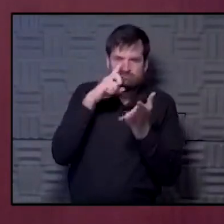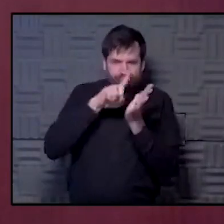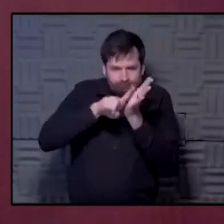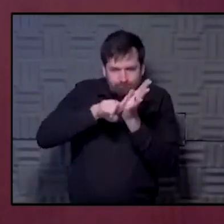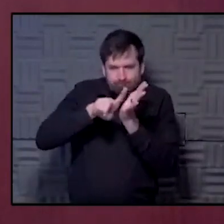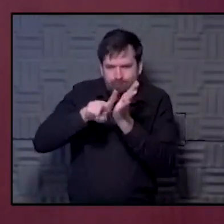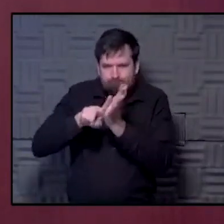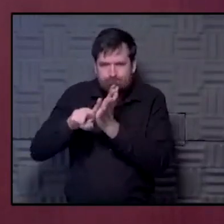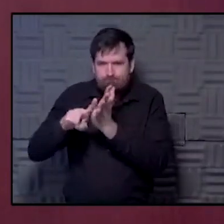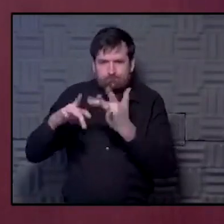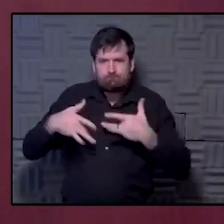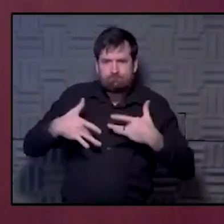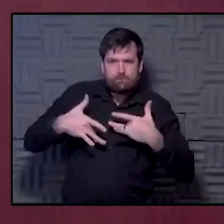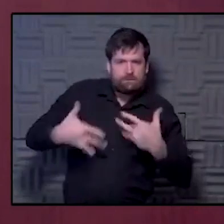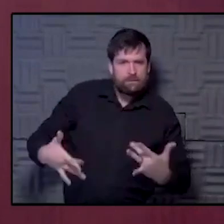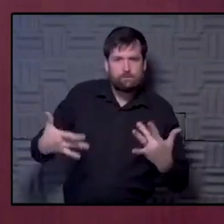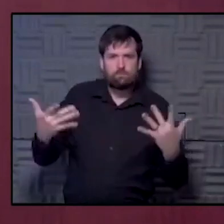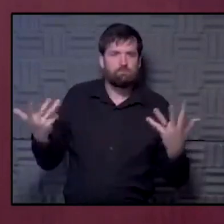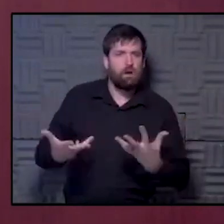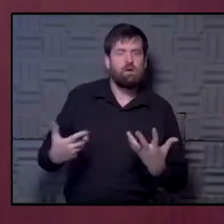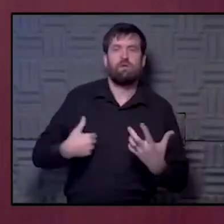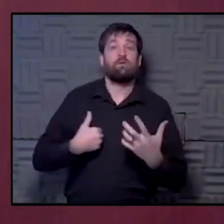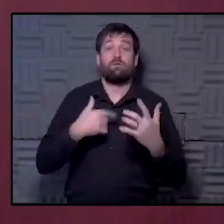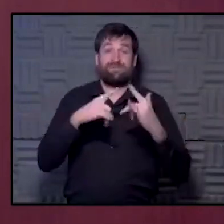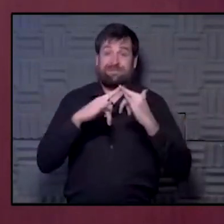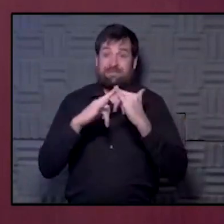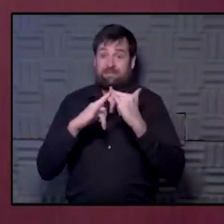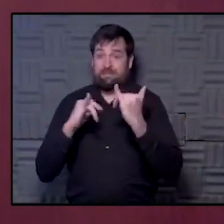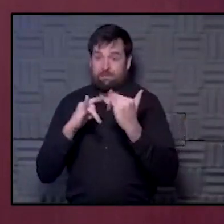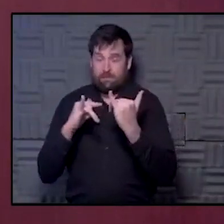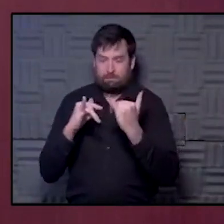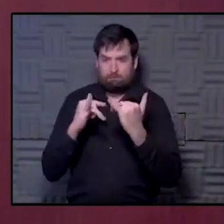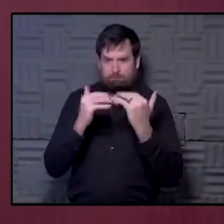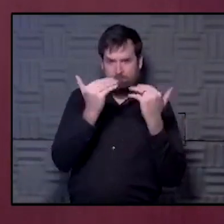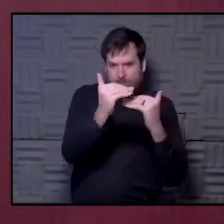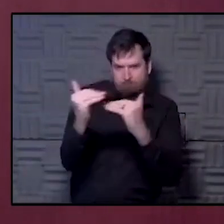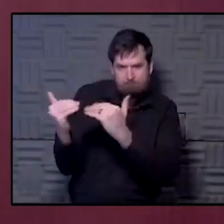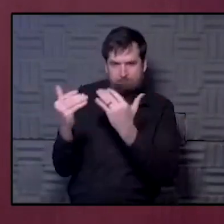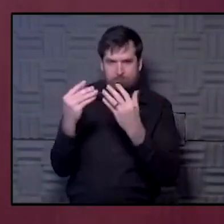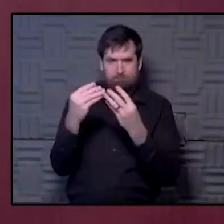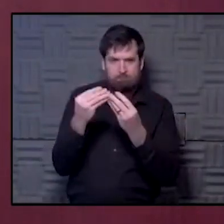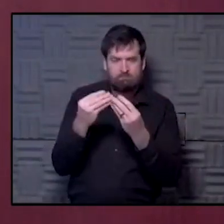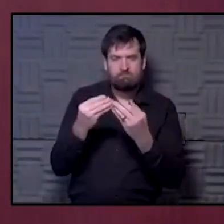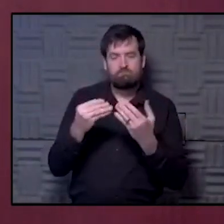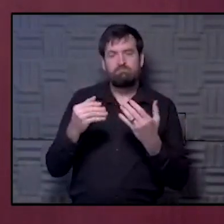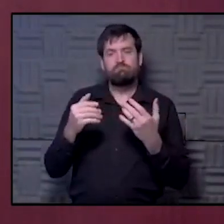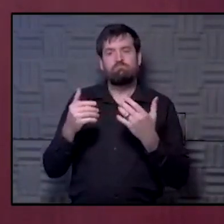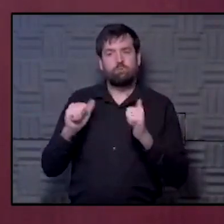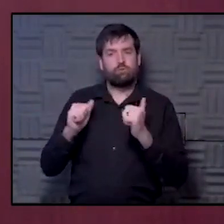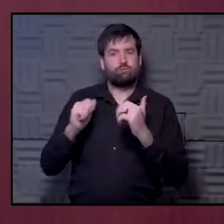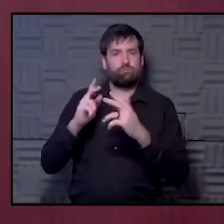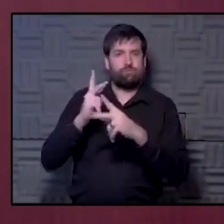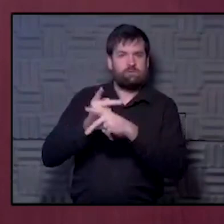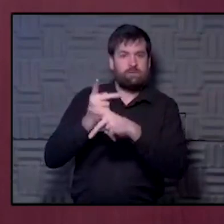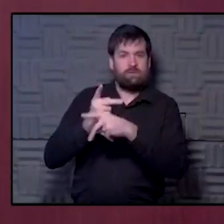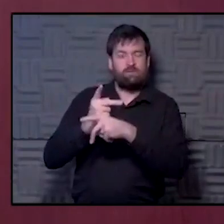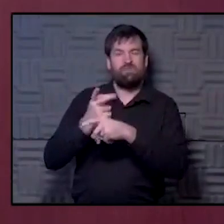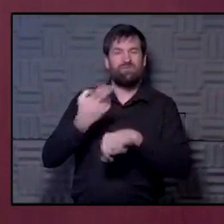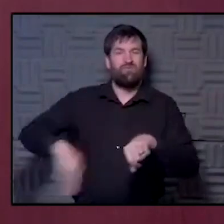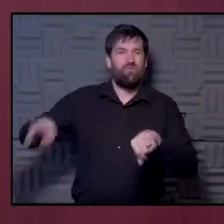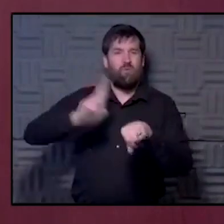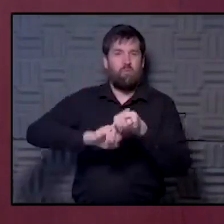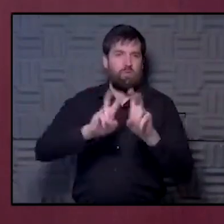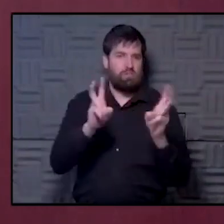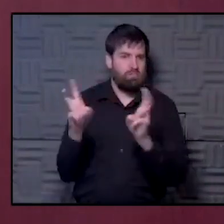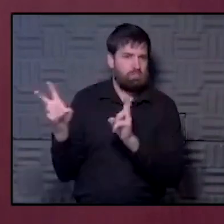to see what the trends are. And at the same time as we've brought the mitigation measures, we have tried to maintain as much normal